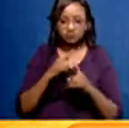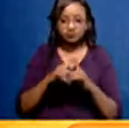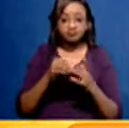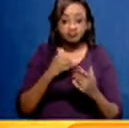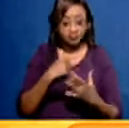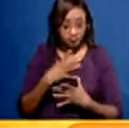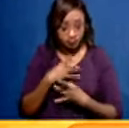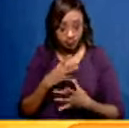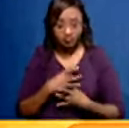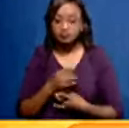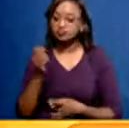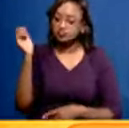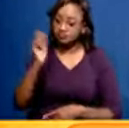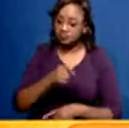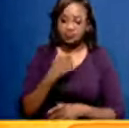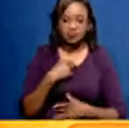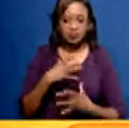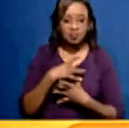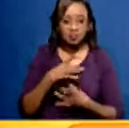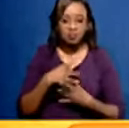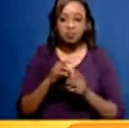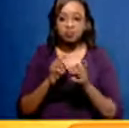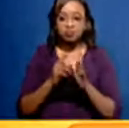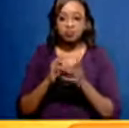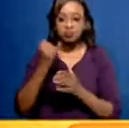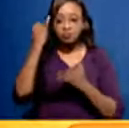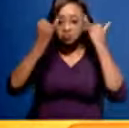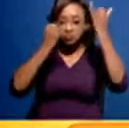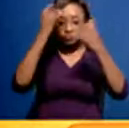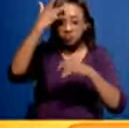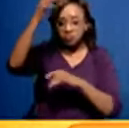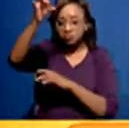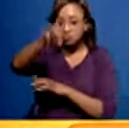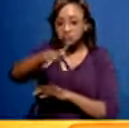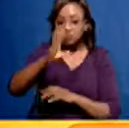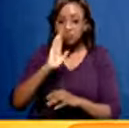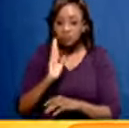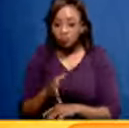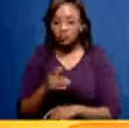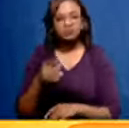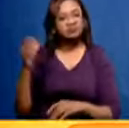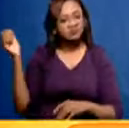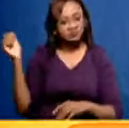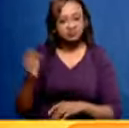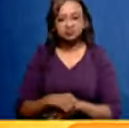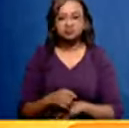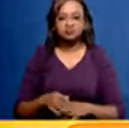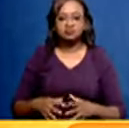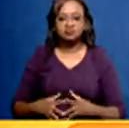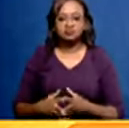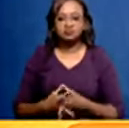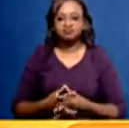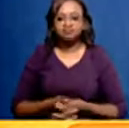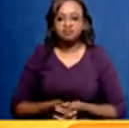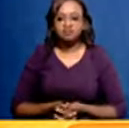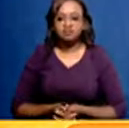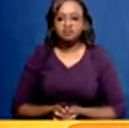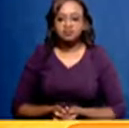interest? Absolutely. Will I weigh in a sort of a soft manner just to